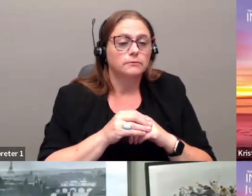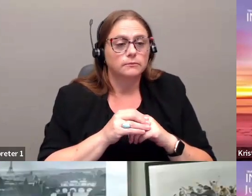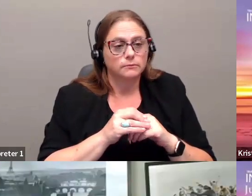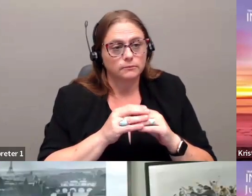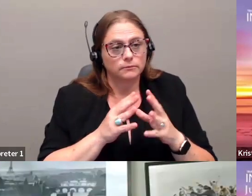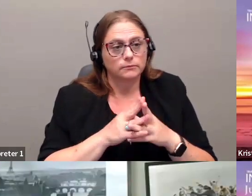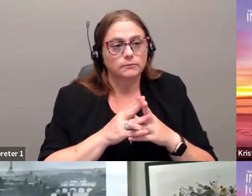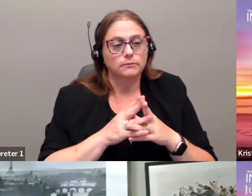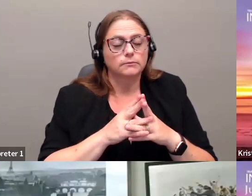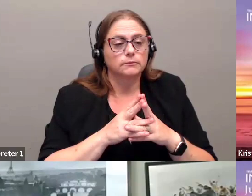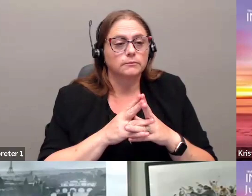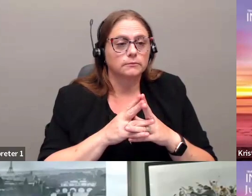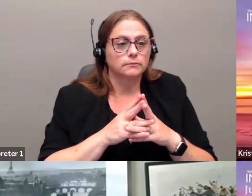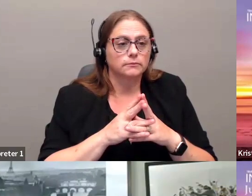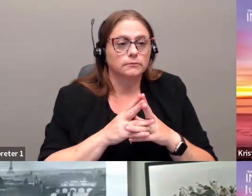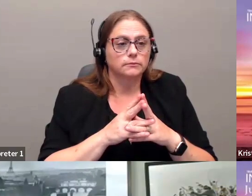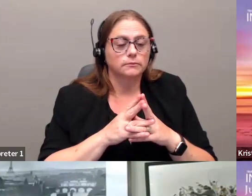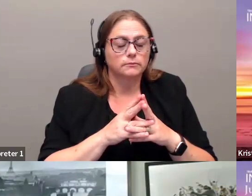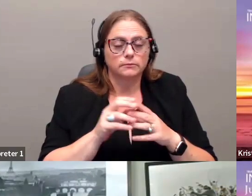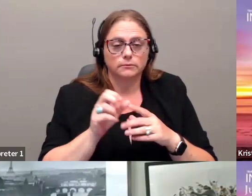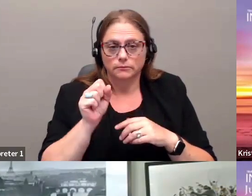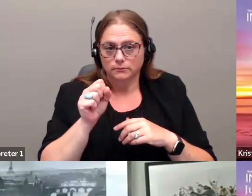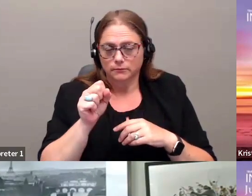I want to just so